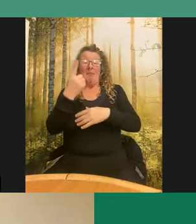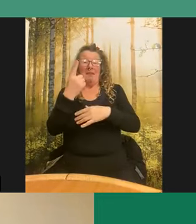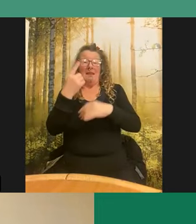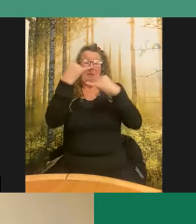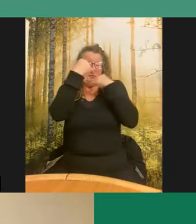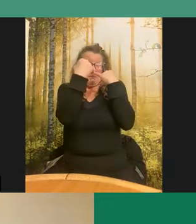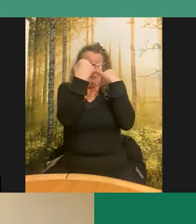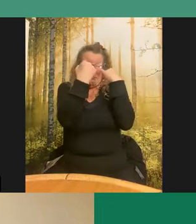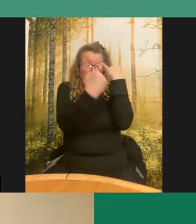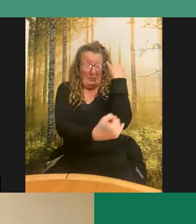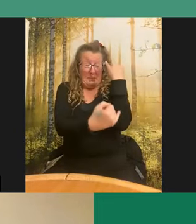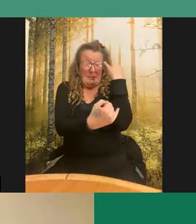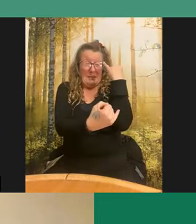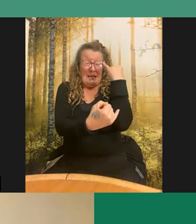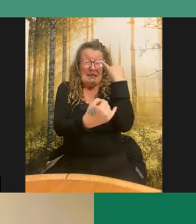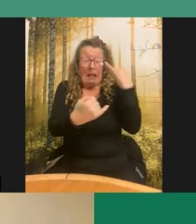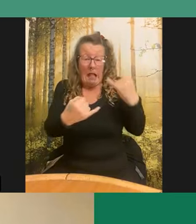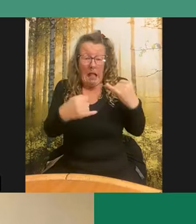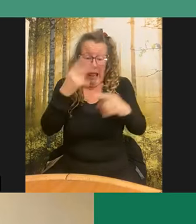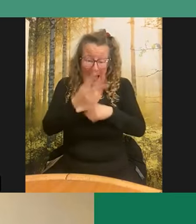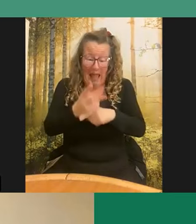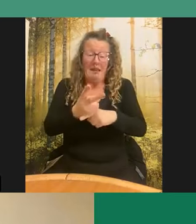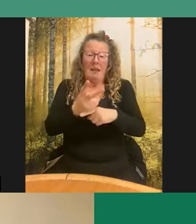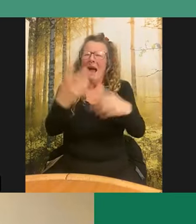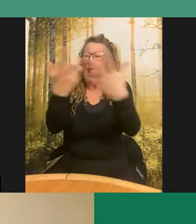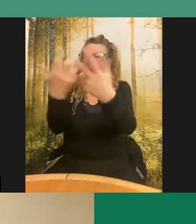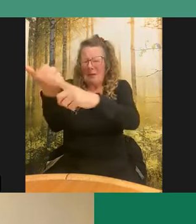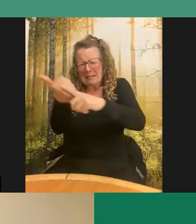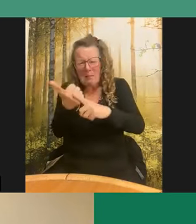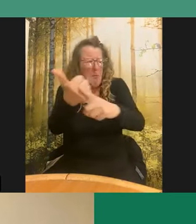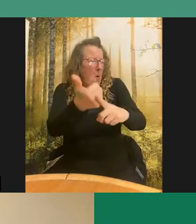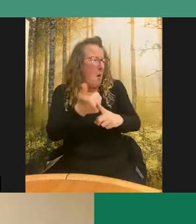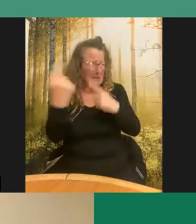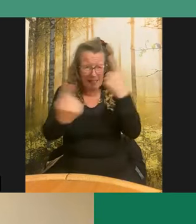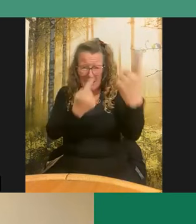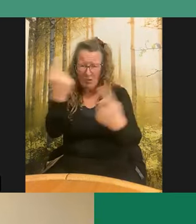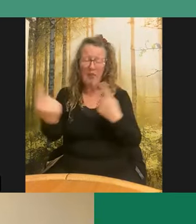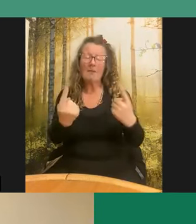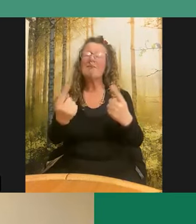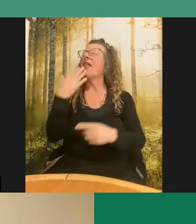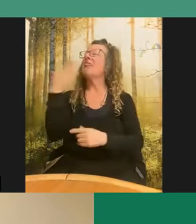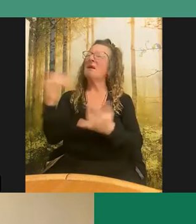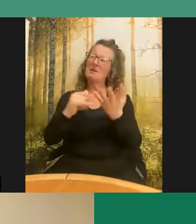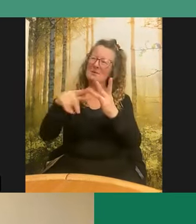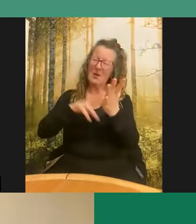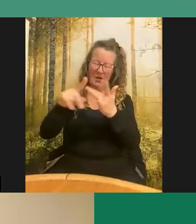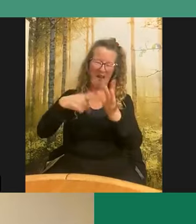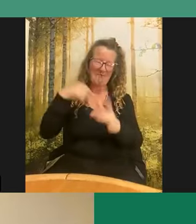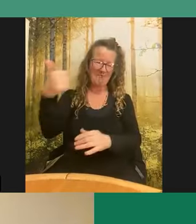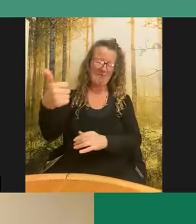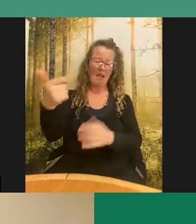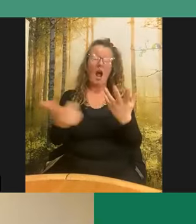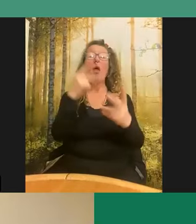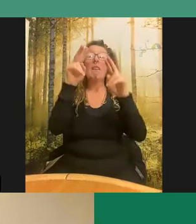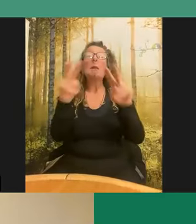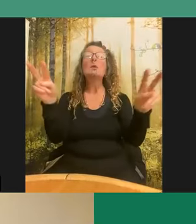together support one another. Thank you, Sonia. We're going to have another musical interlude. And I think it's nice to